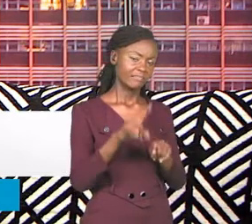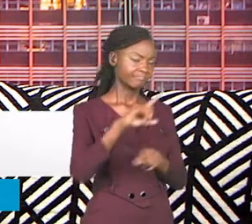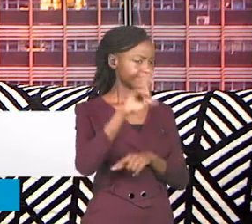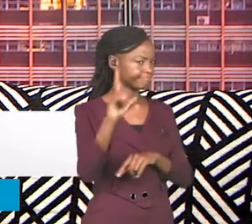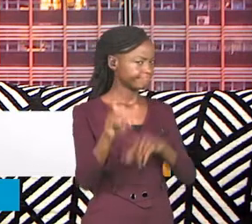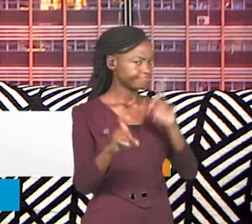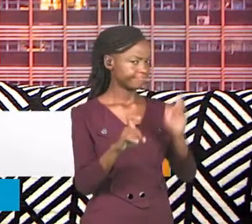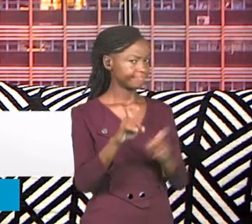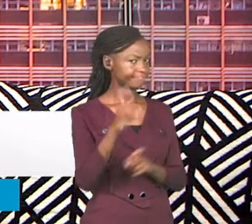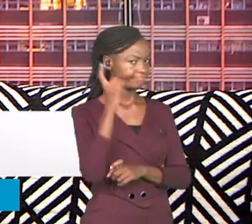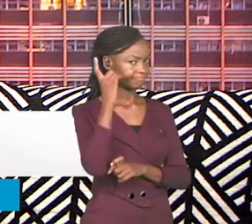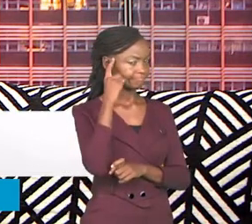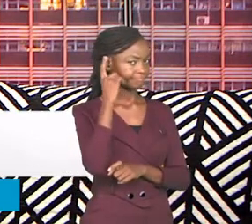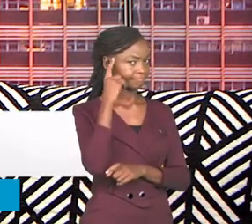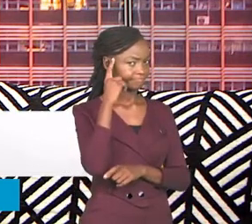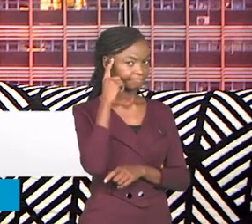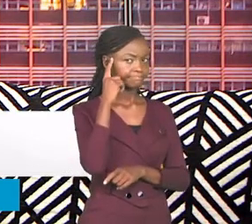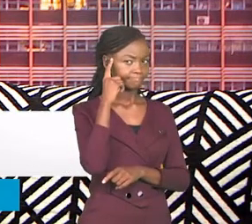question.